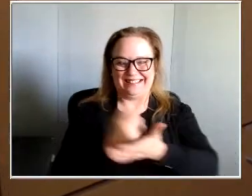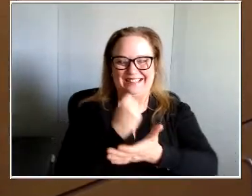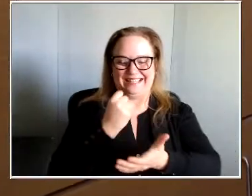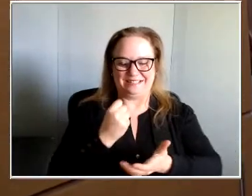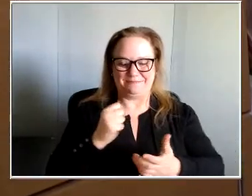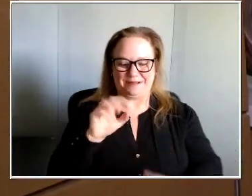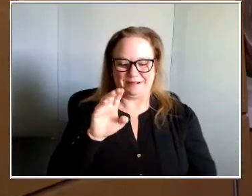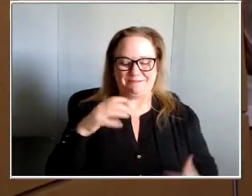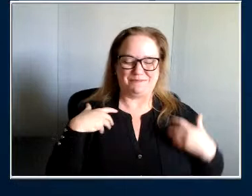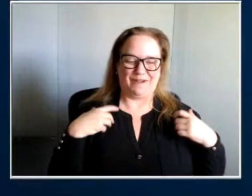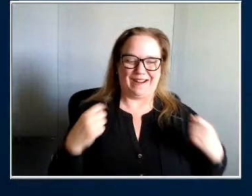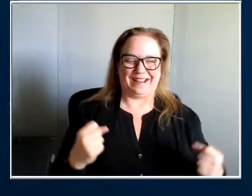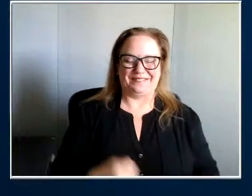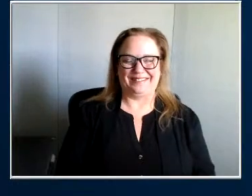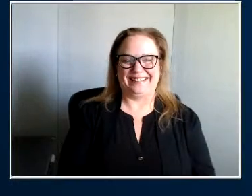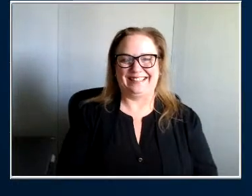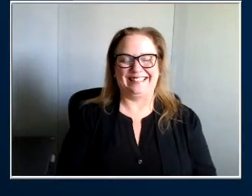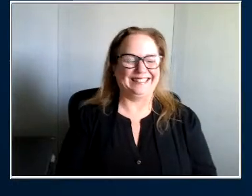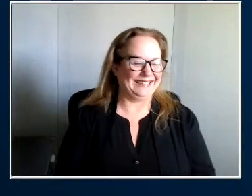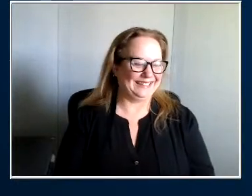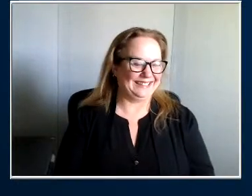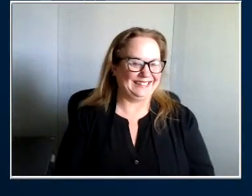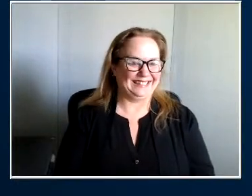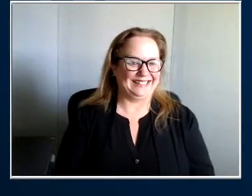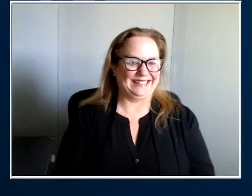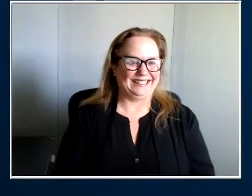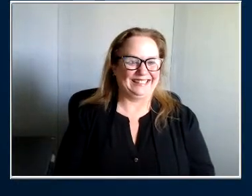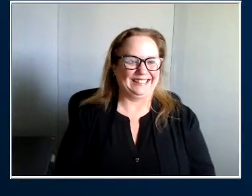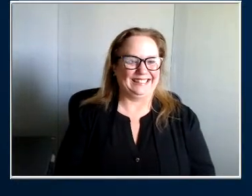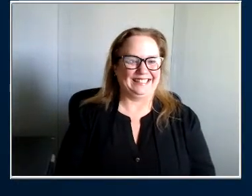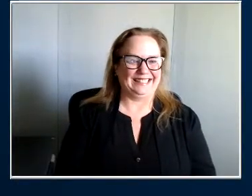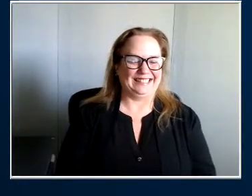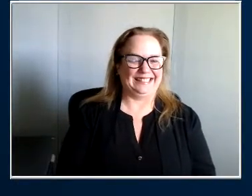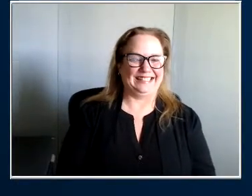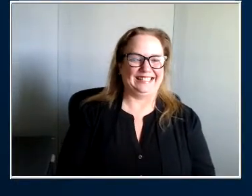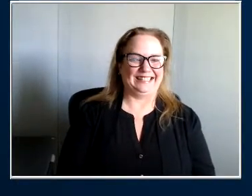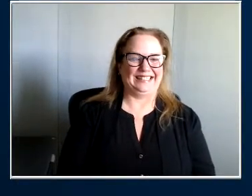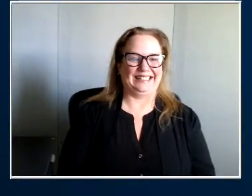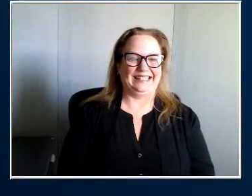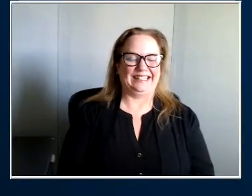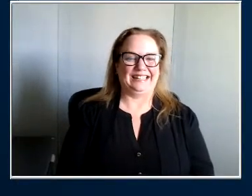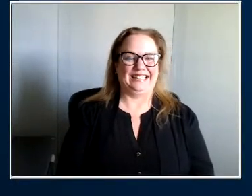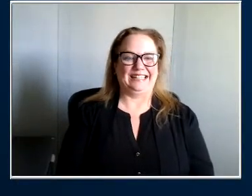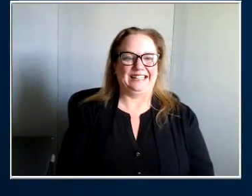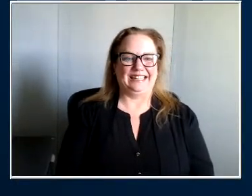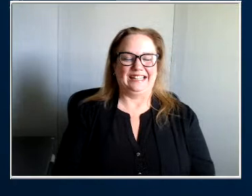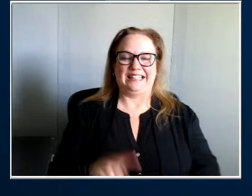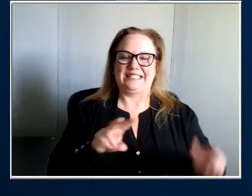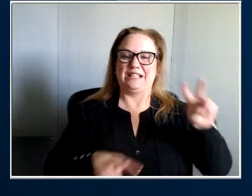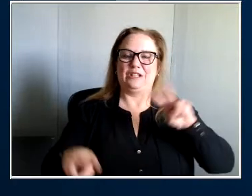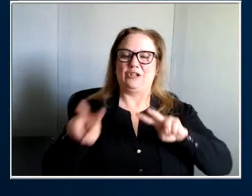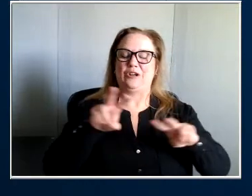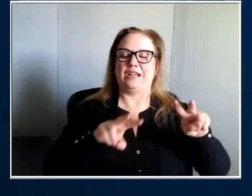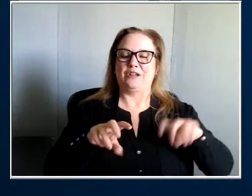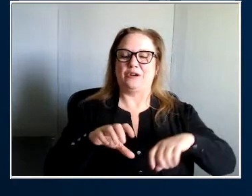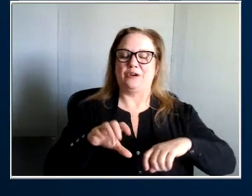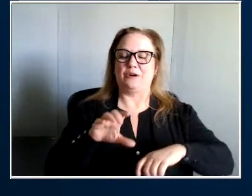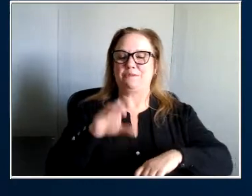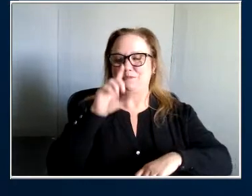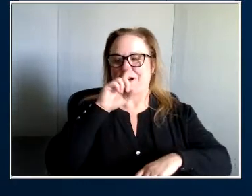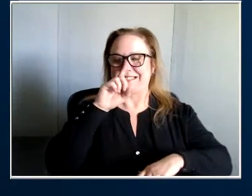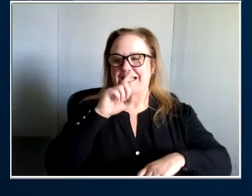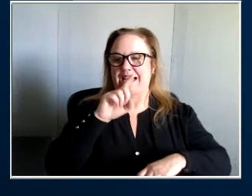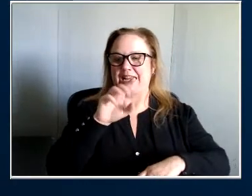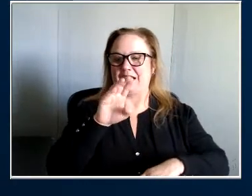brave. All right, you help with some prosthetics as well. Let's take a look at your prosthetic fitting room and some of the